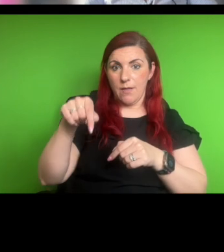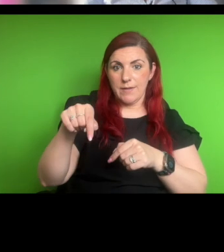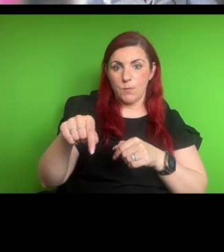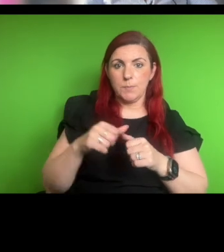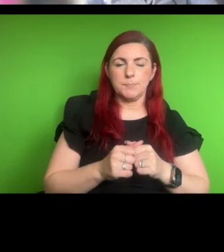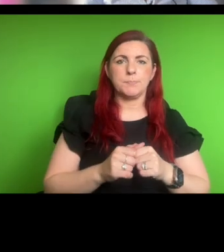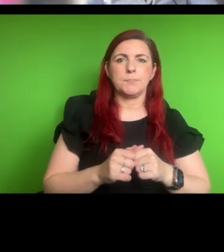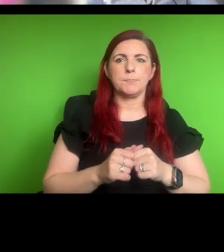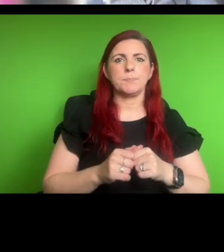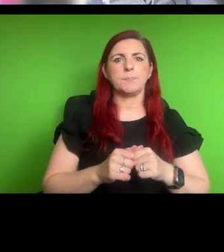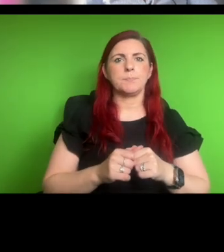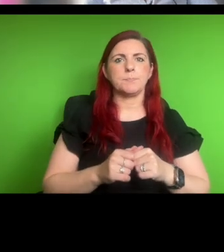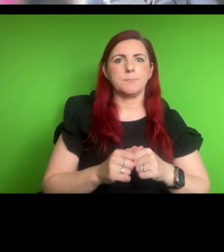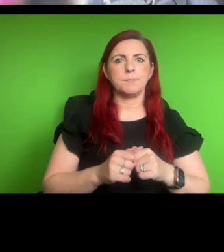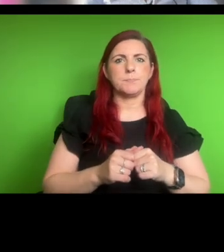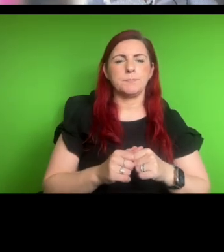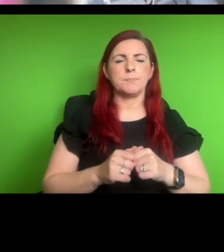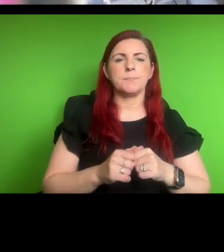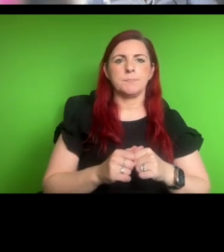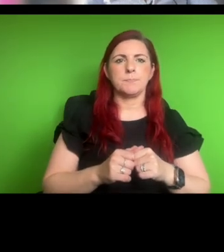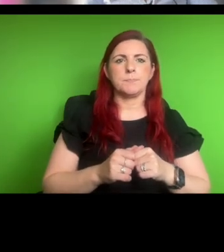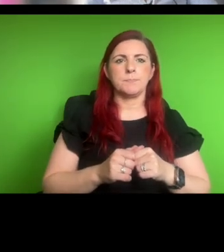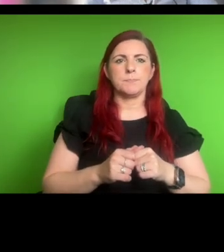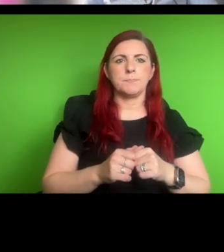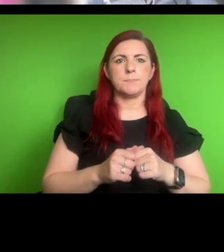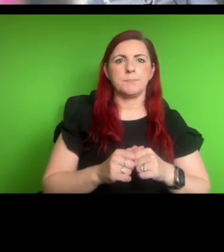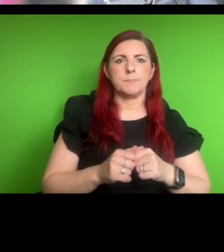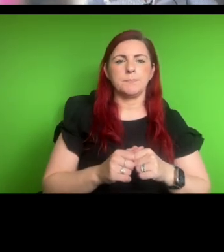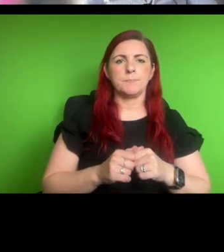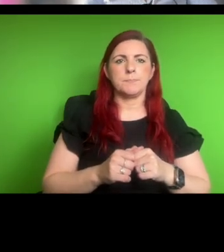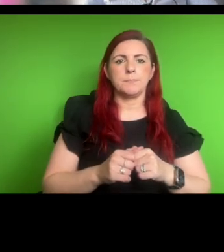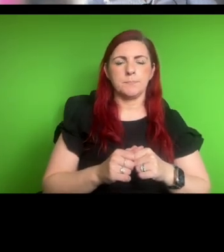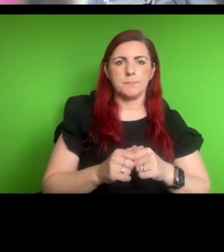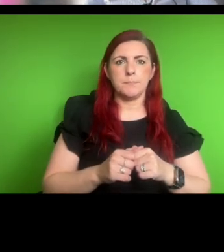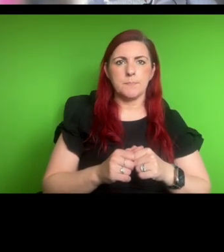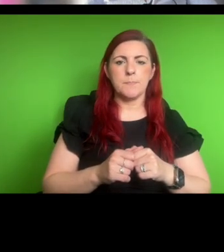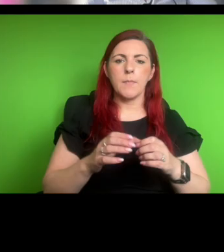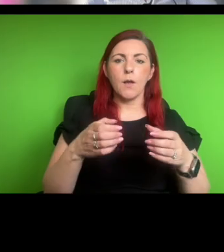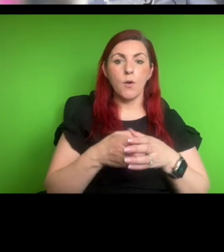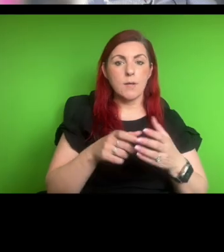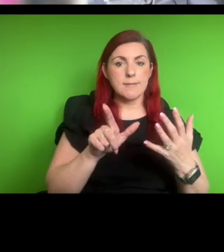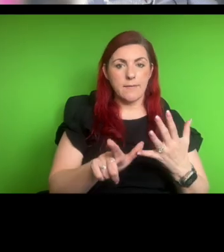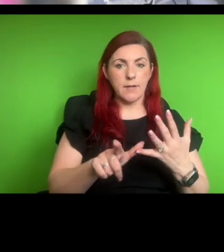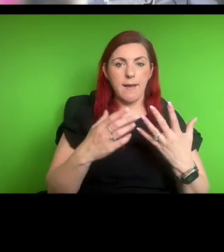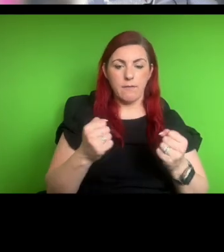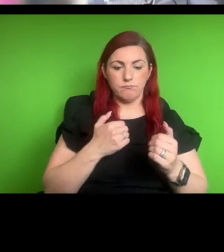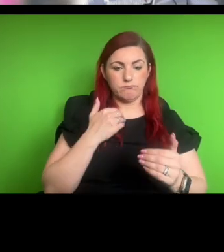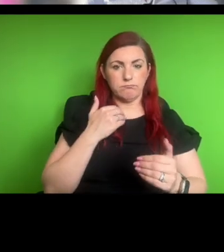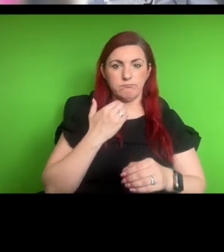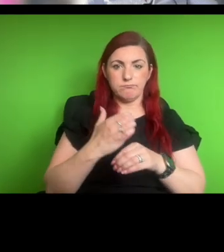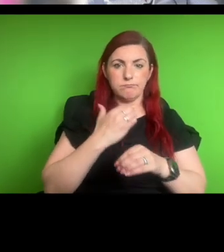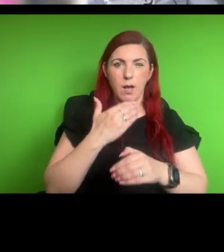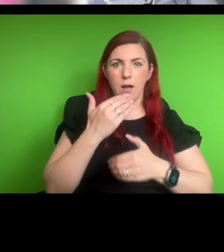Next slide. So in clause 7, we have operations of the support service. Clause 8